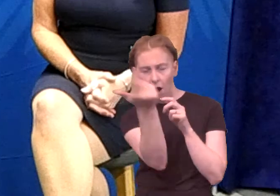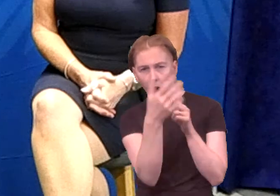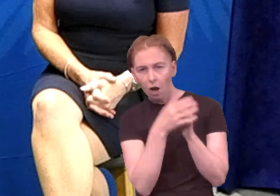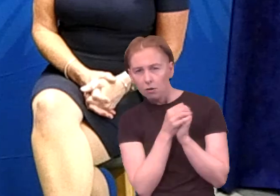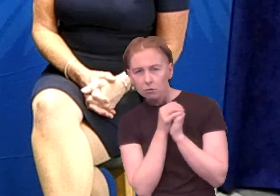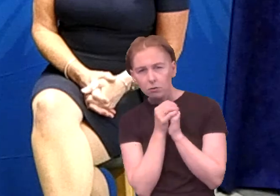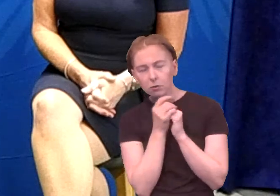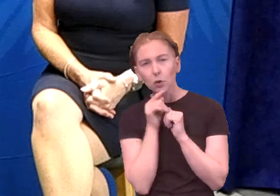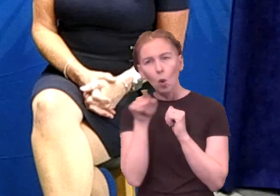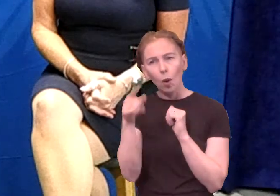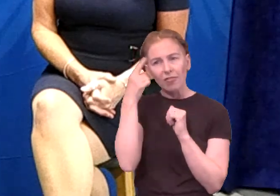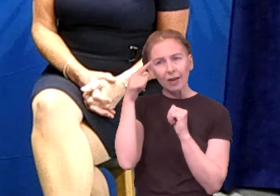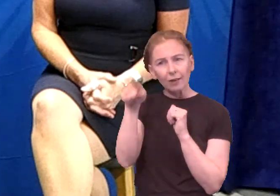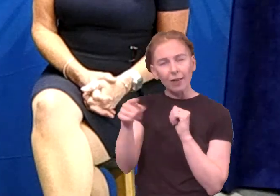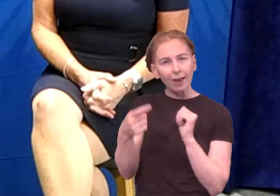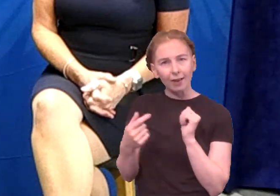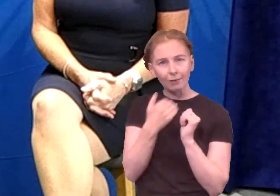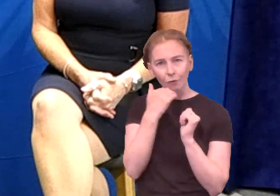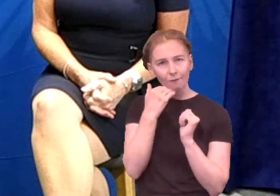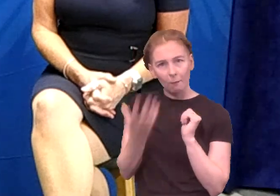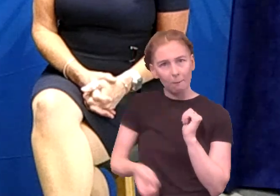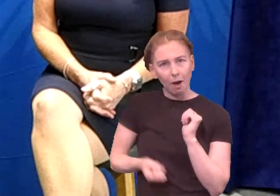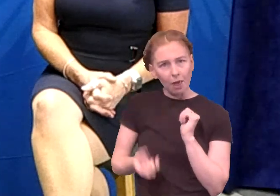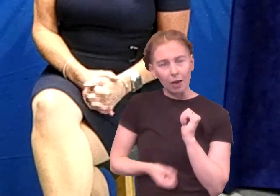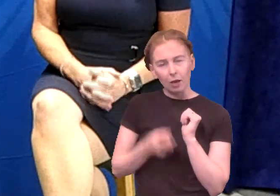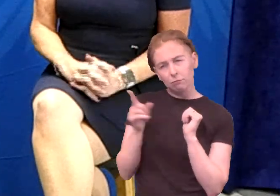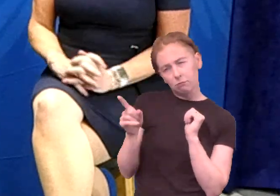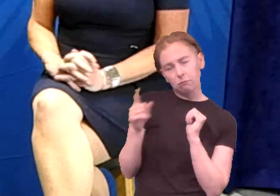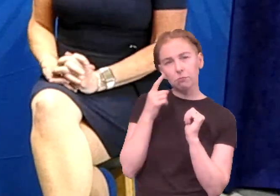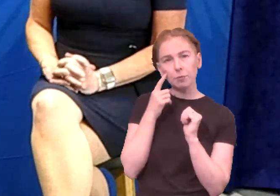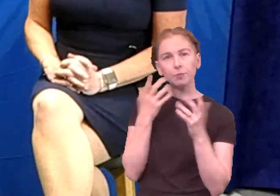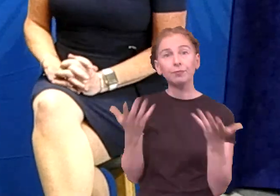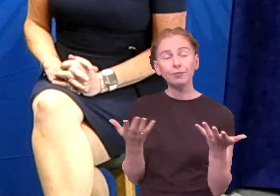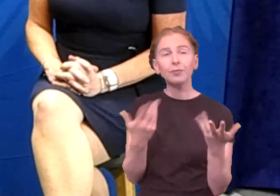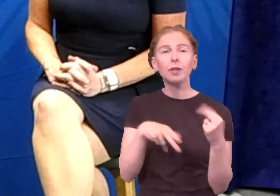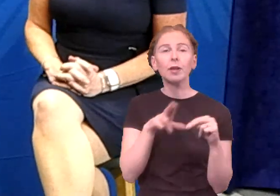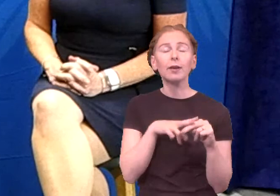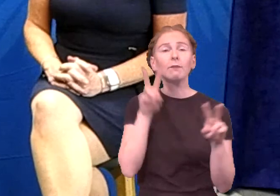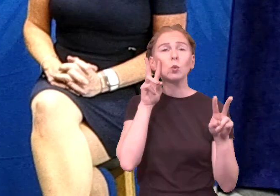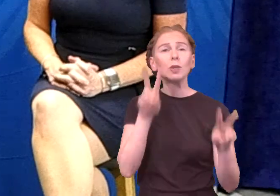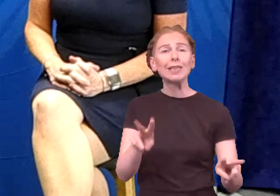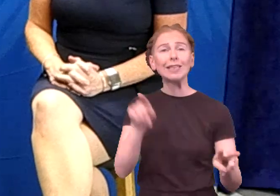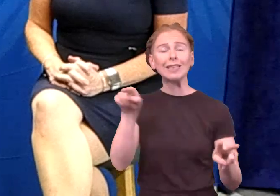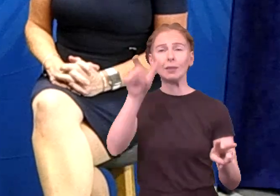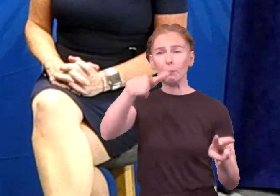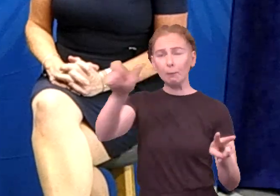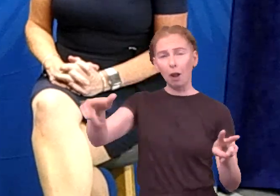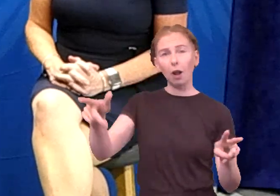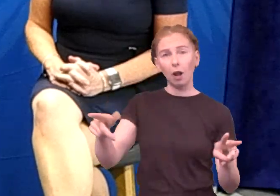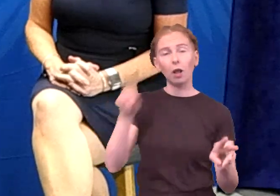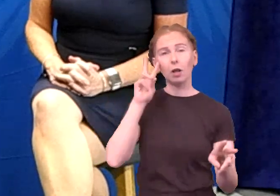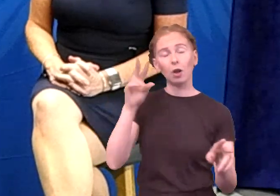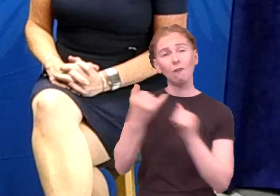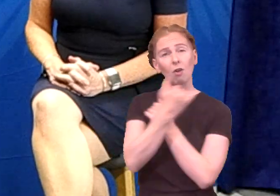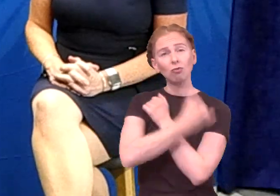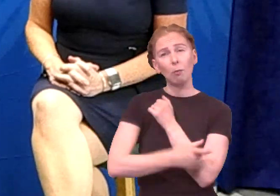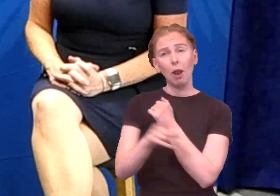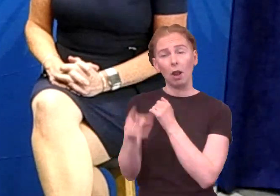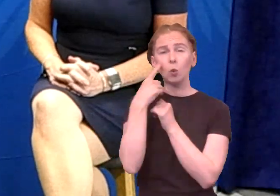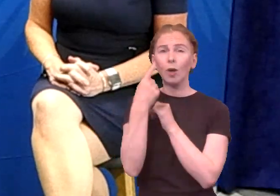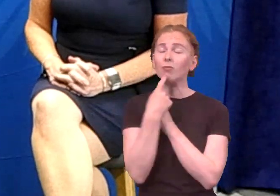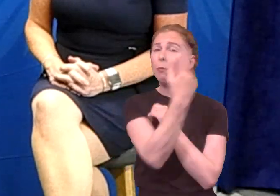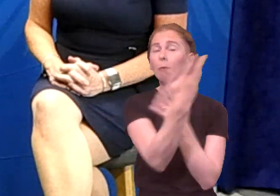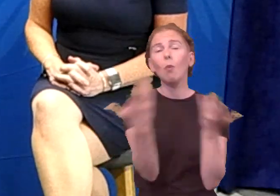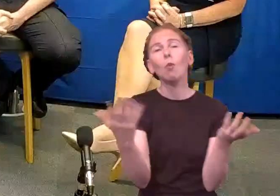kind of funded appropriately. So for members of the public who are out, those are also signs which would be key to hear. Yeah, and I would say